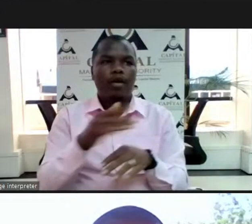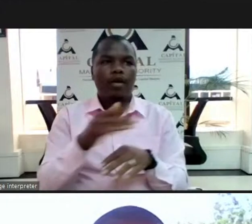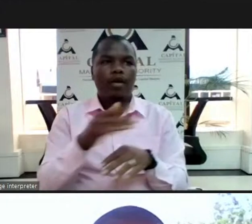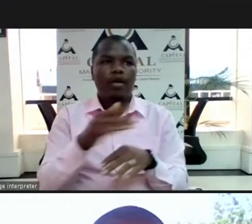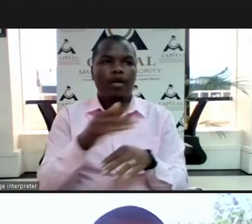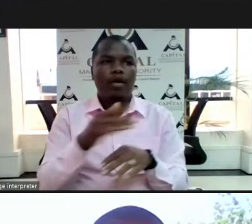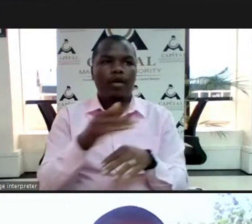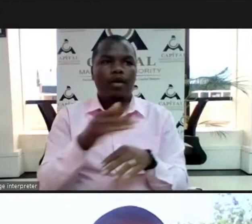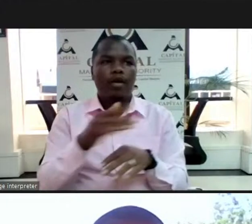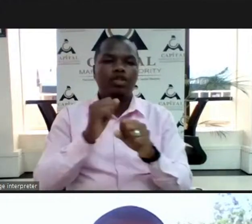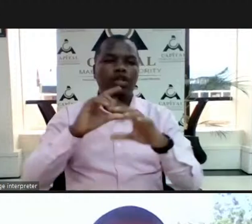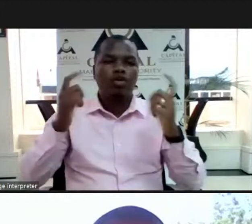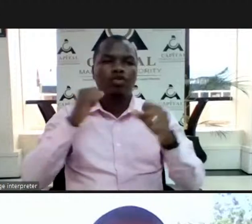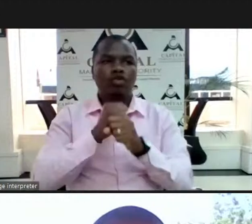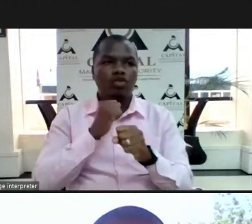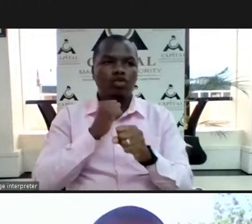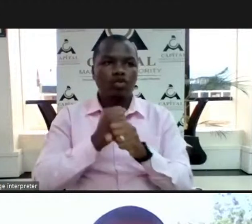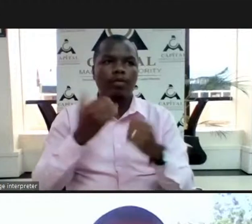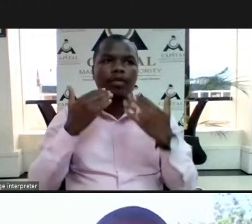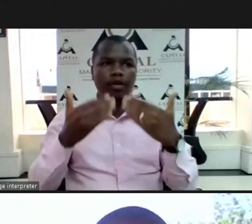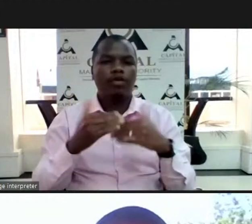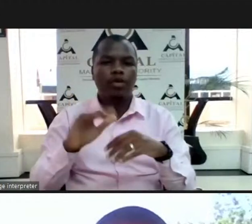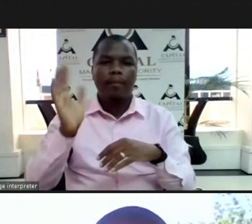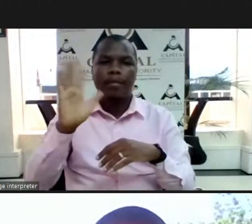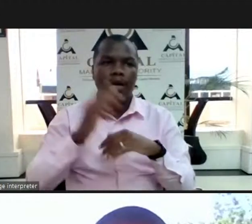a great job. God bless. Thanks. Bye.